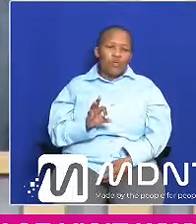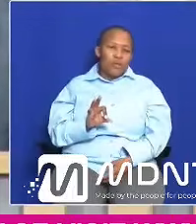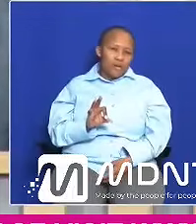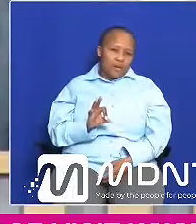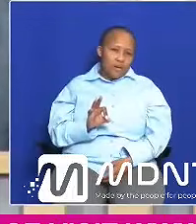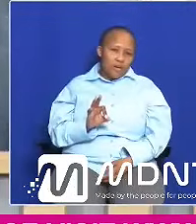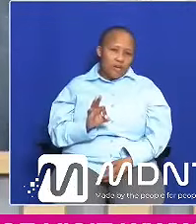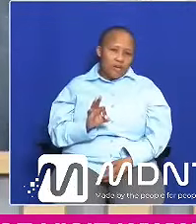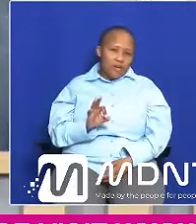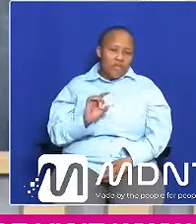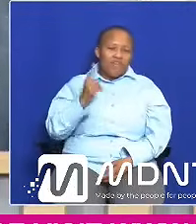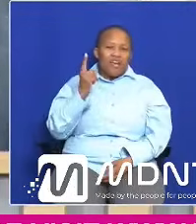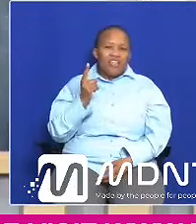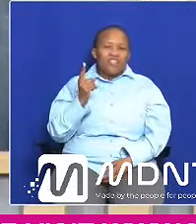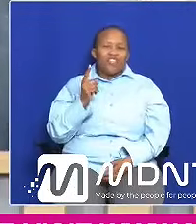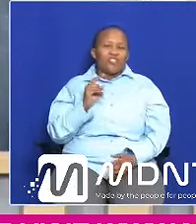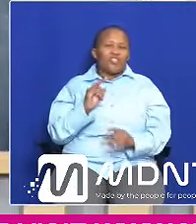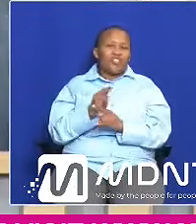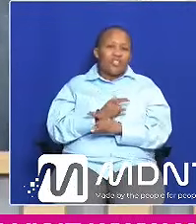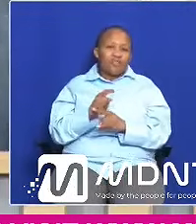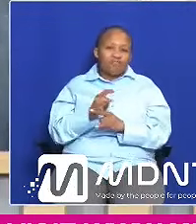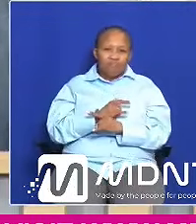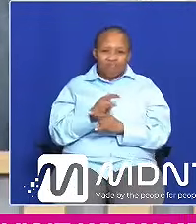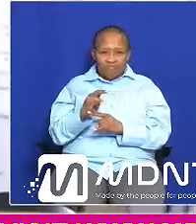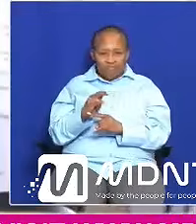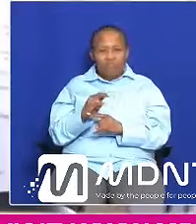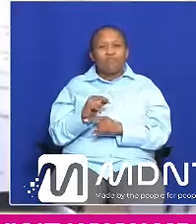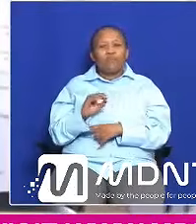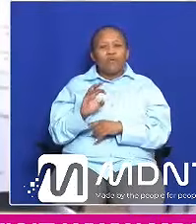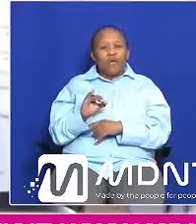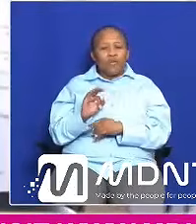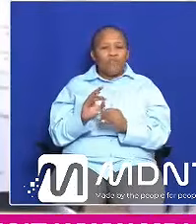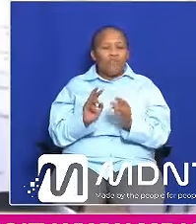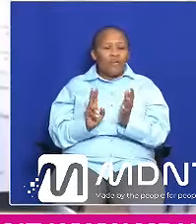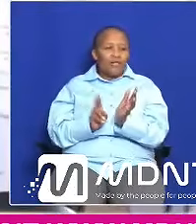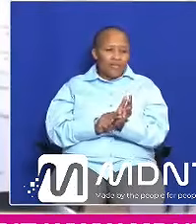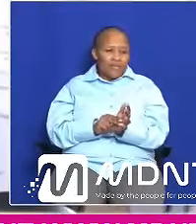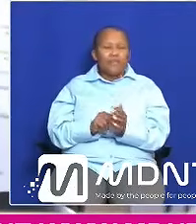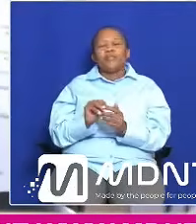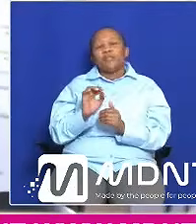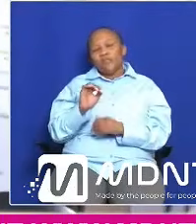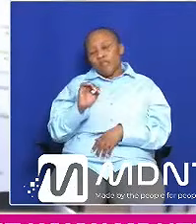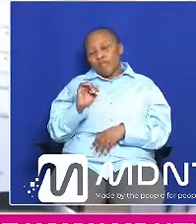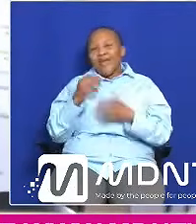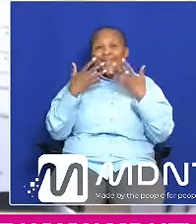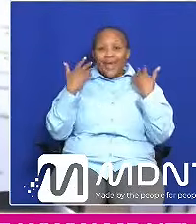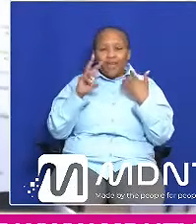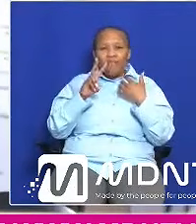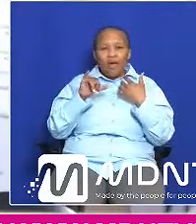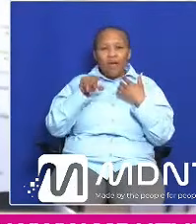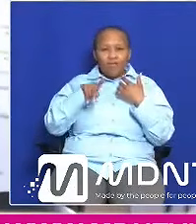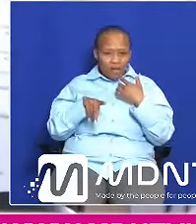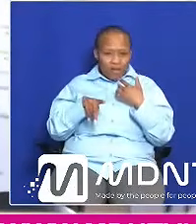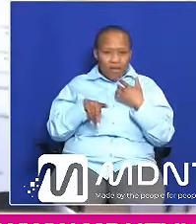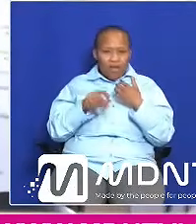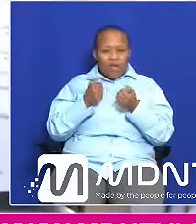there has got an attachment. It's headed CAT VIP Lounge Proposal Owartambo. Yes. And